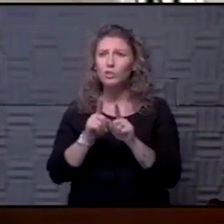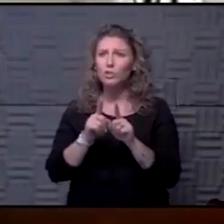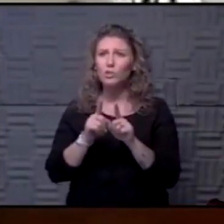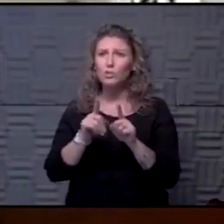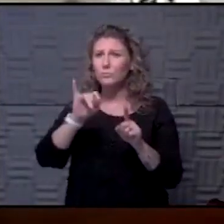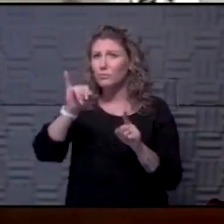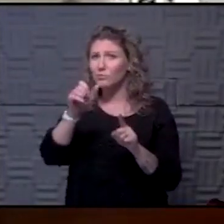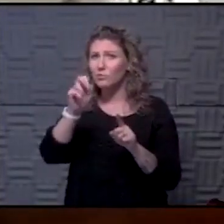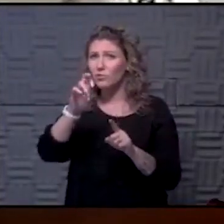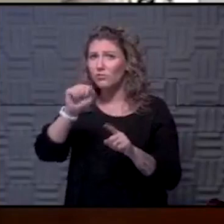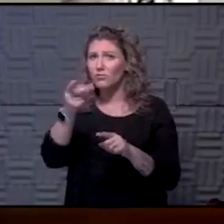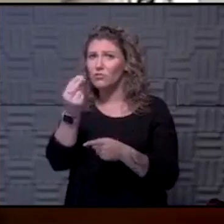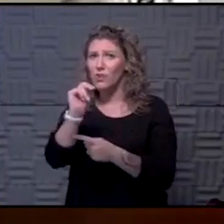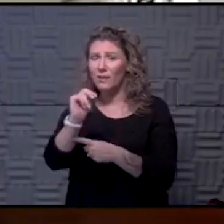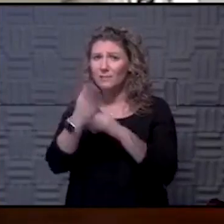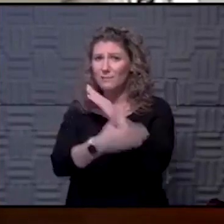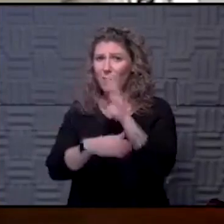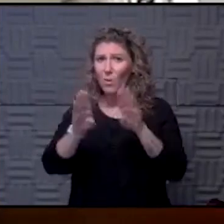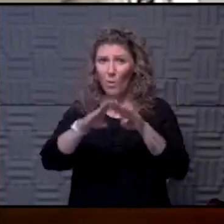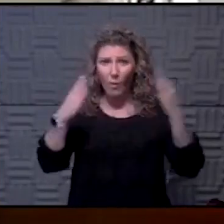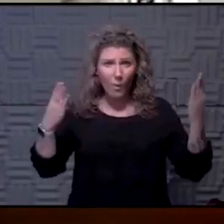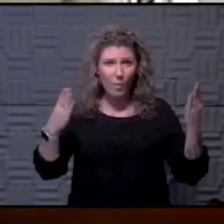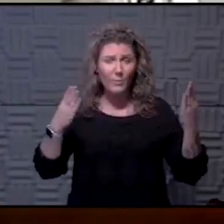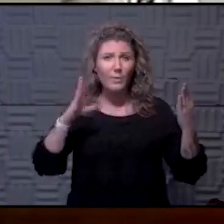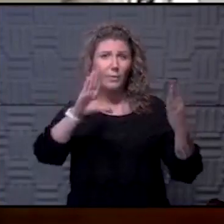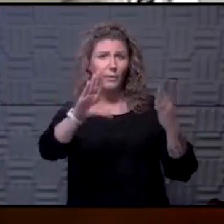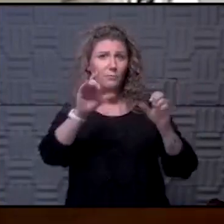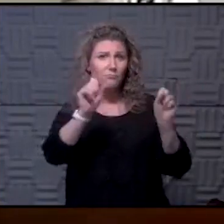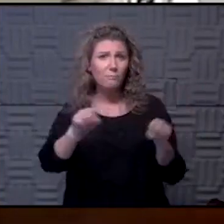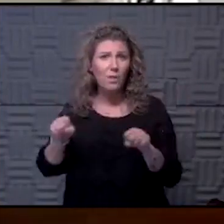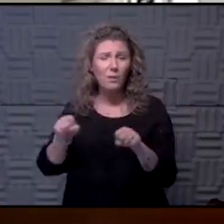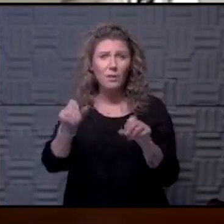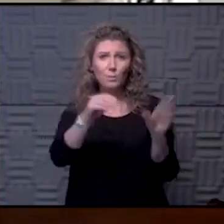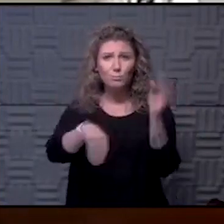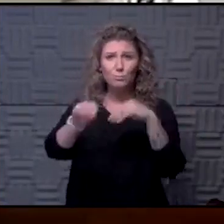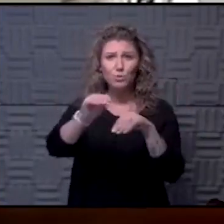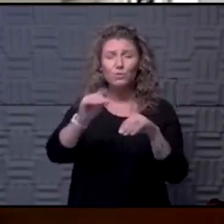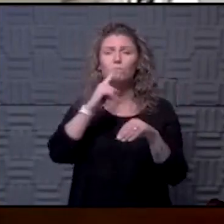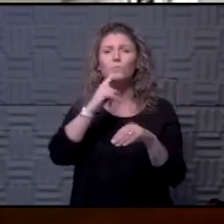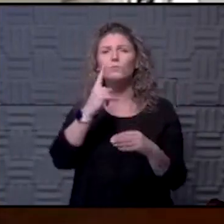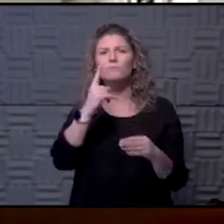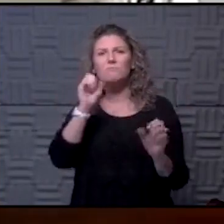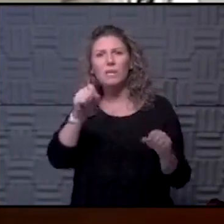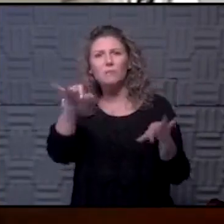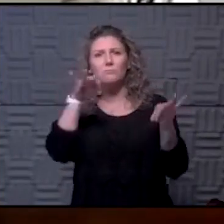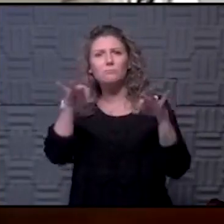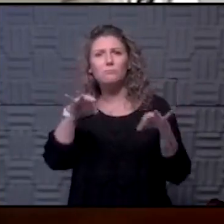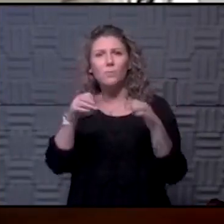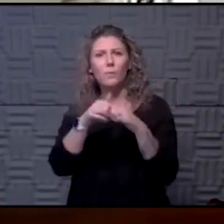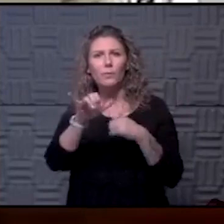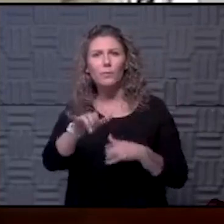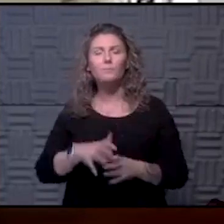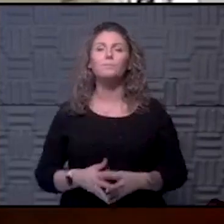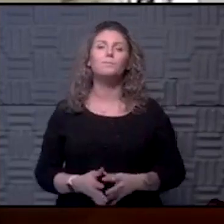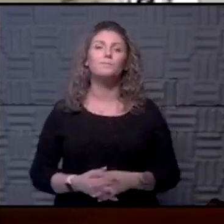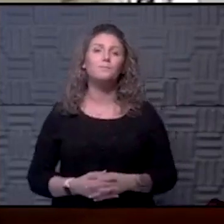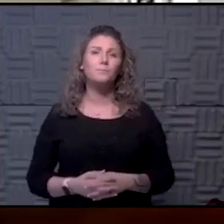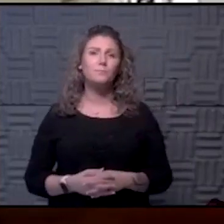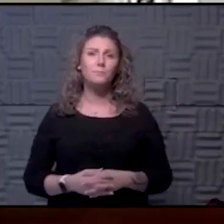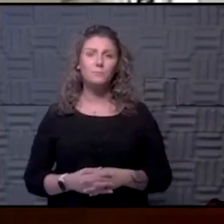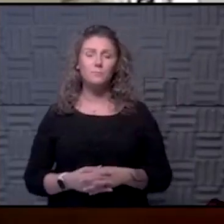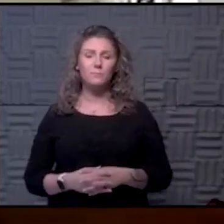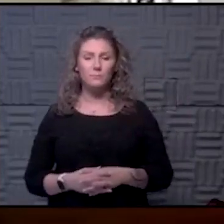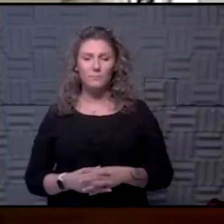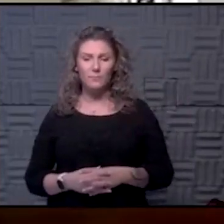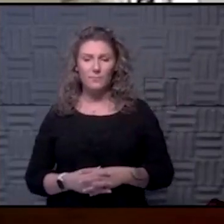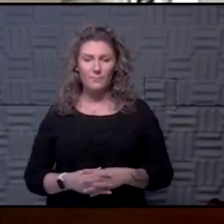open wider their ability to move around? So talk to me about that. Yeah, so